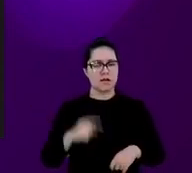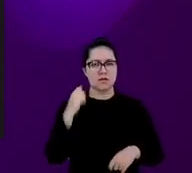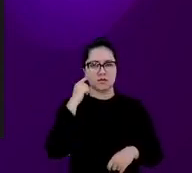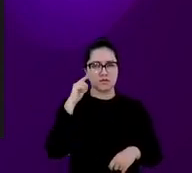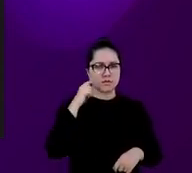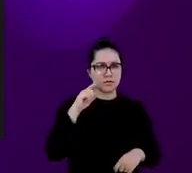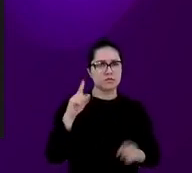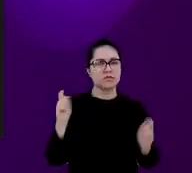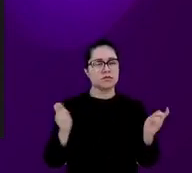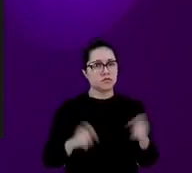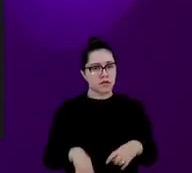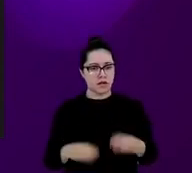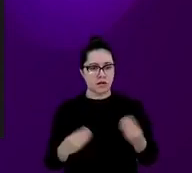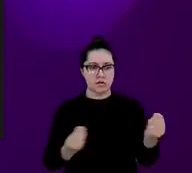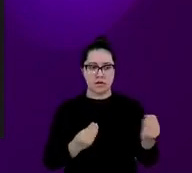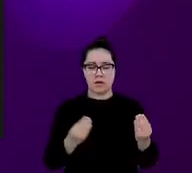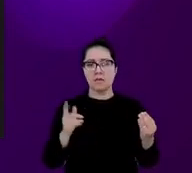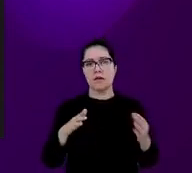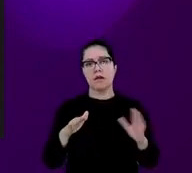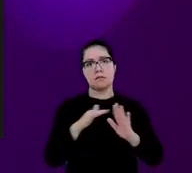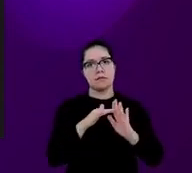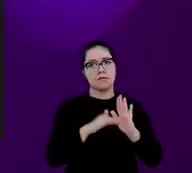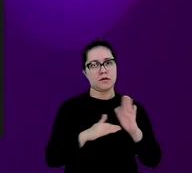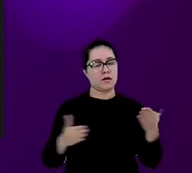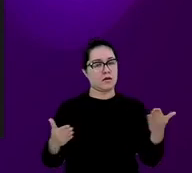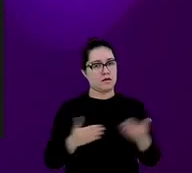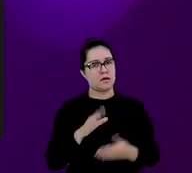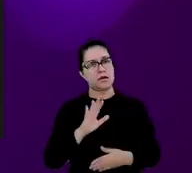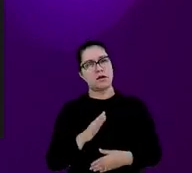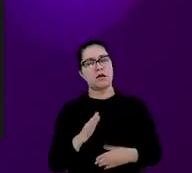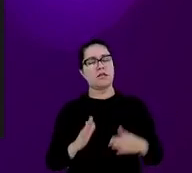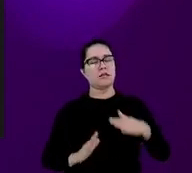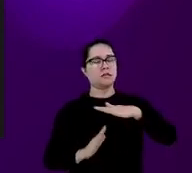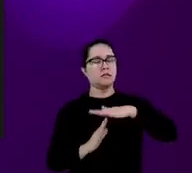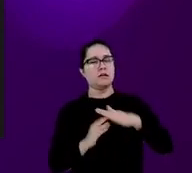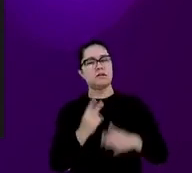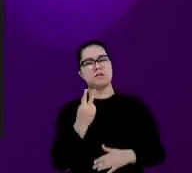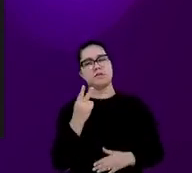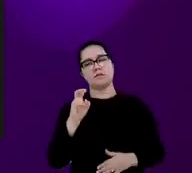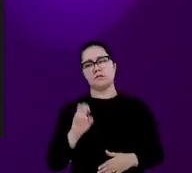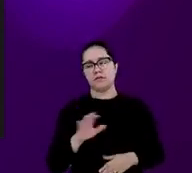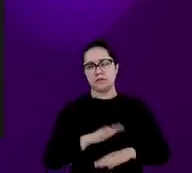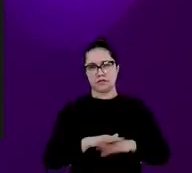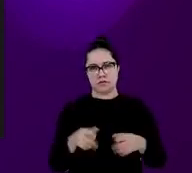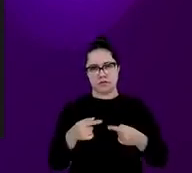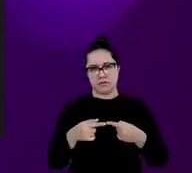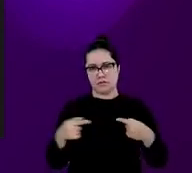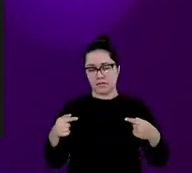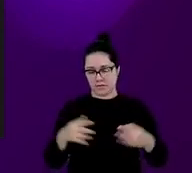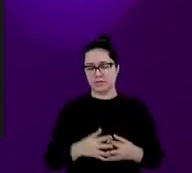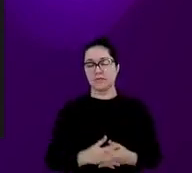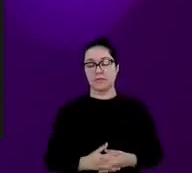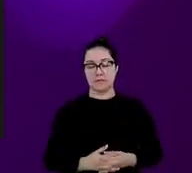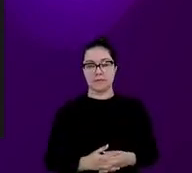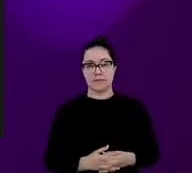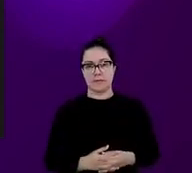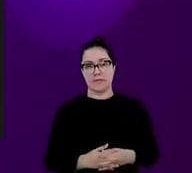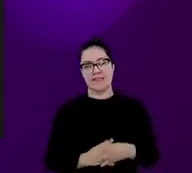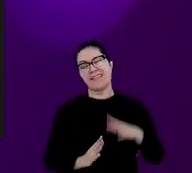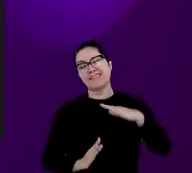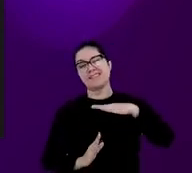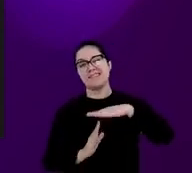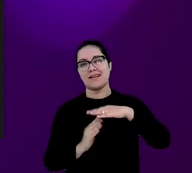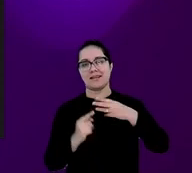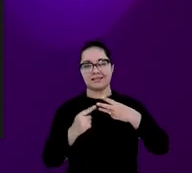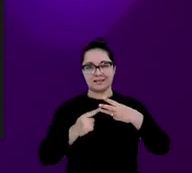saw that parameters that we calculated, the best way is 2 or 3 times per week. 1 time per week, we